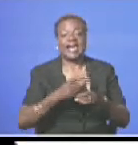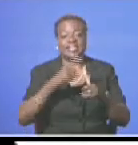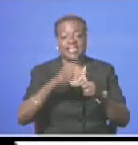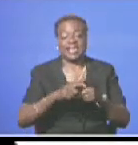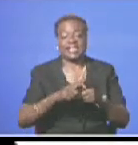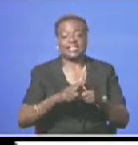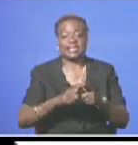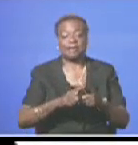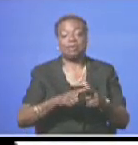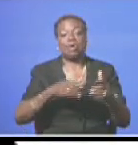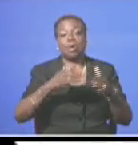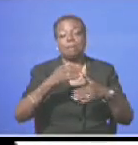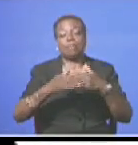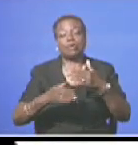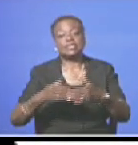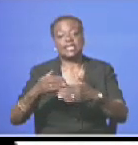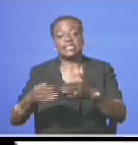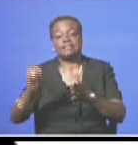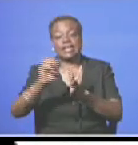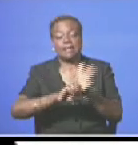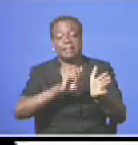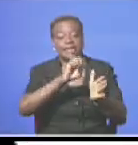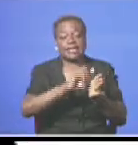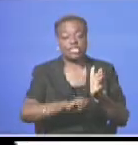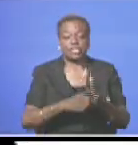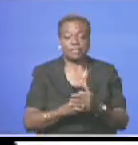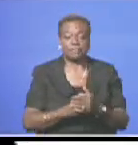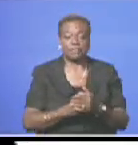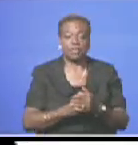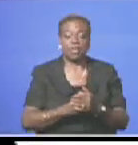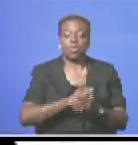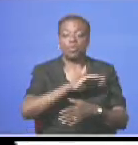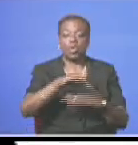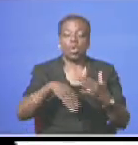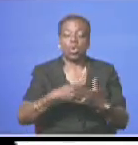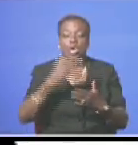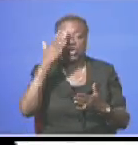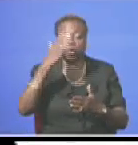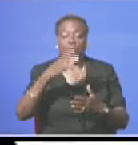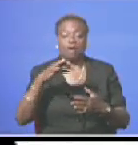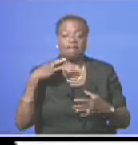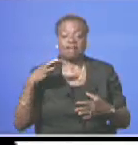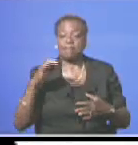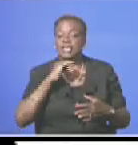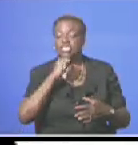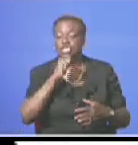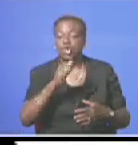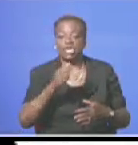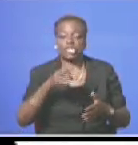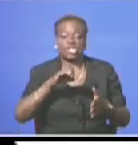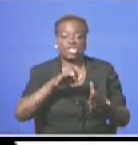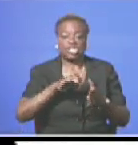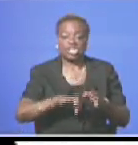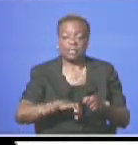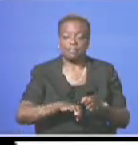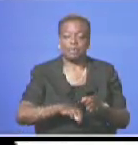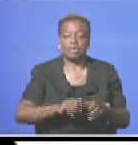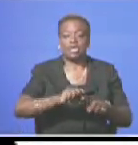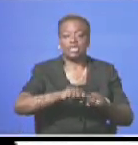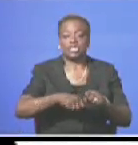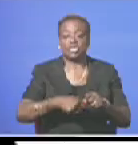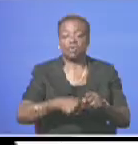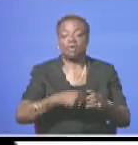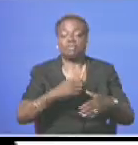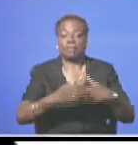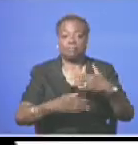want to take out? Because you only have 10. And we all know that fabric is not cheap. So Curry-Williams explains the process to ensure that